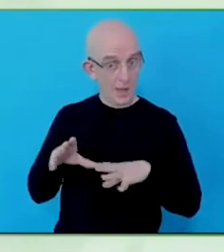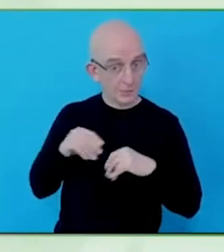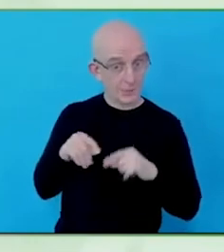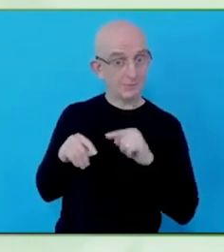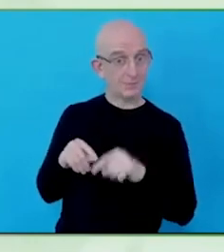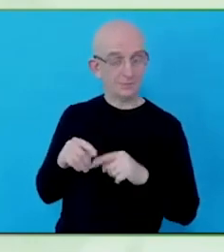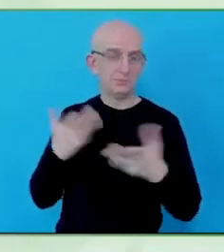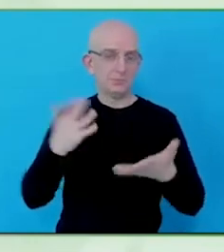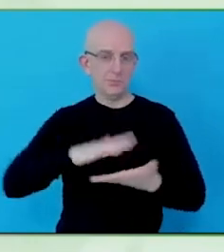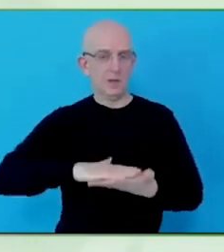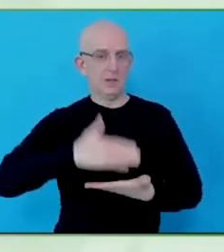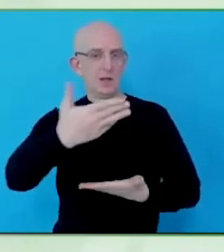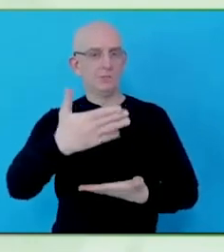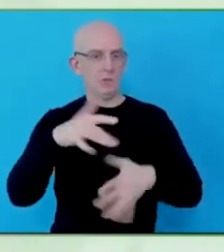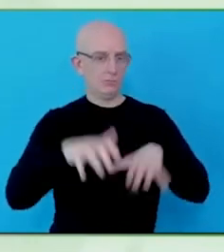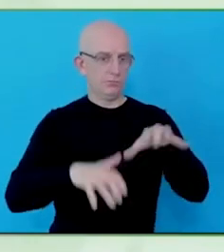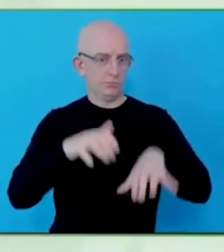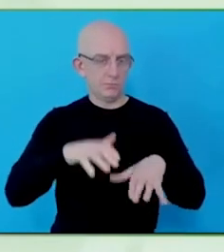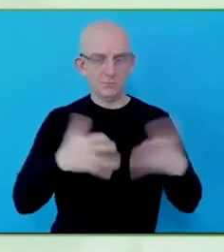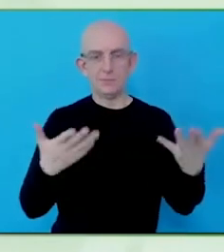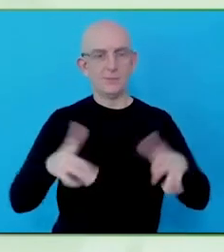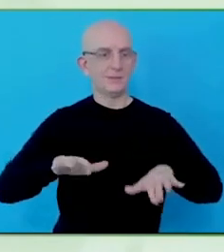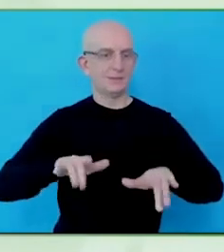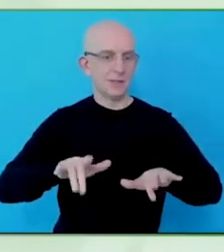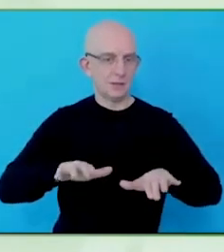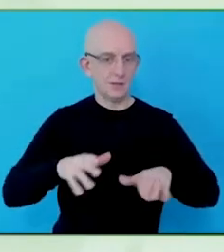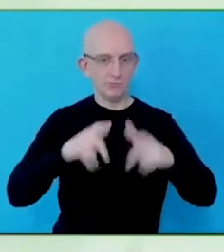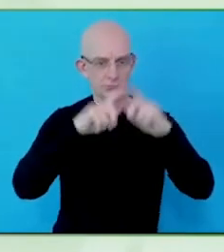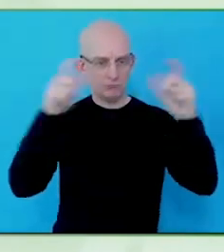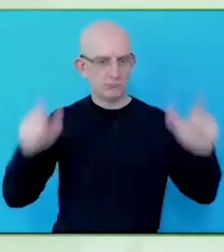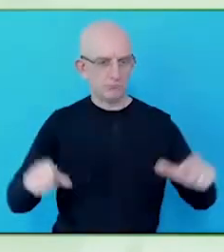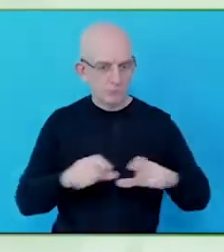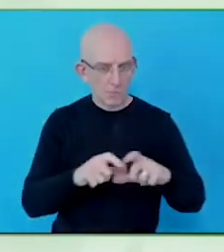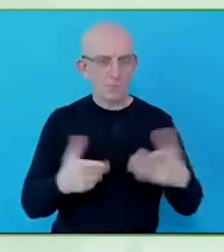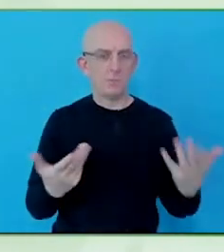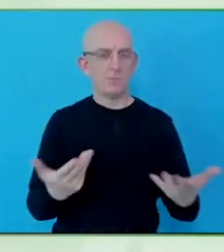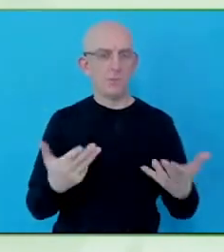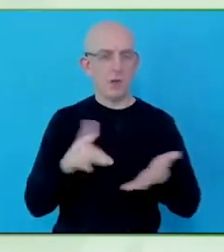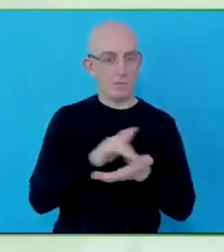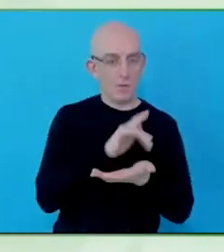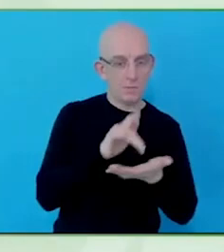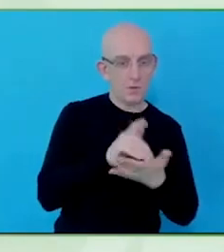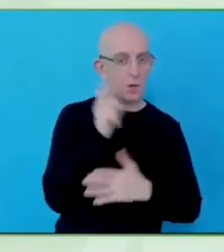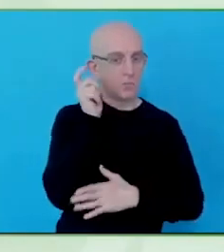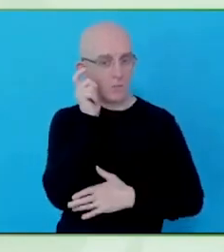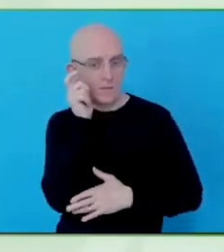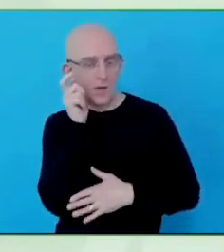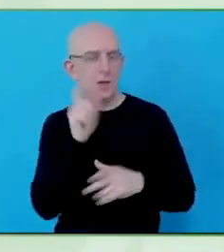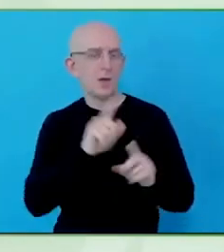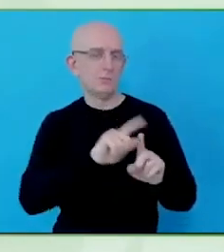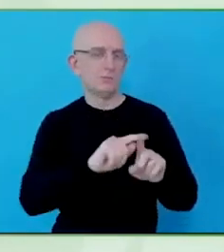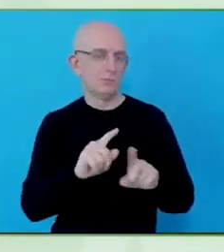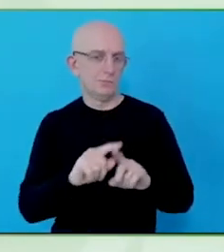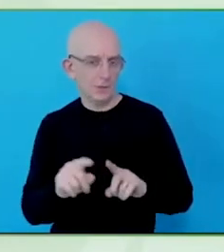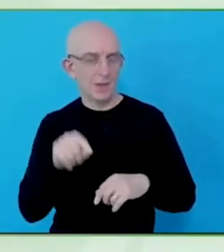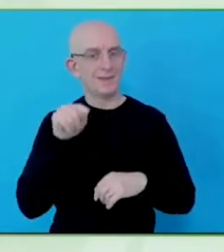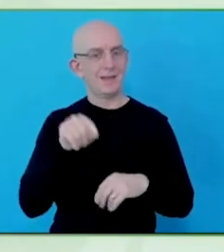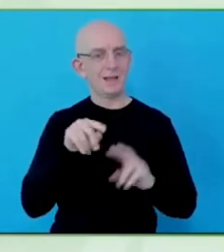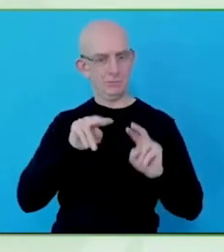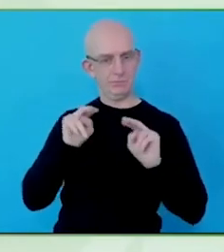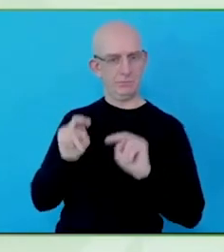perspective. We have a database where we upload all that information and where we invite consumers to go and identify an accessible